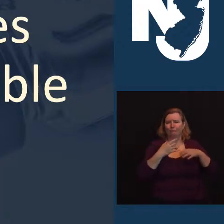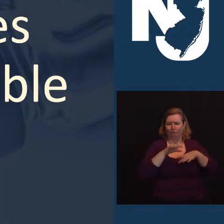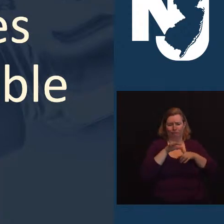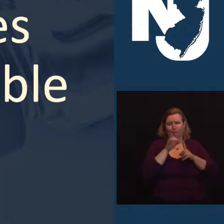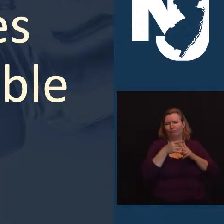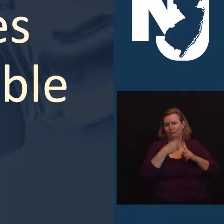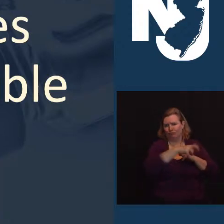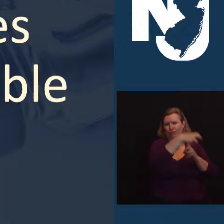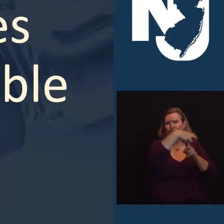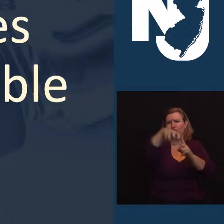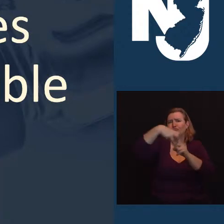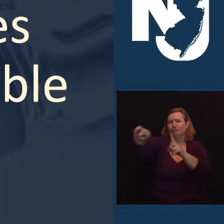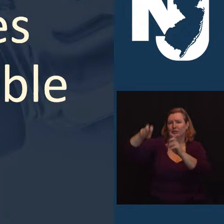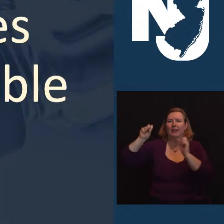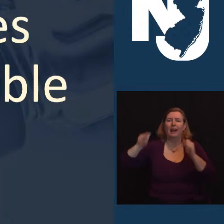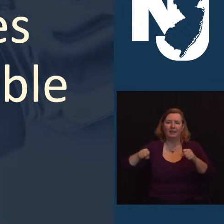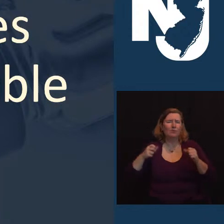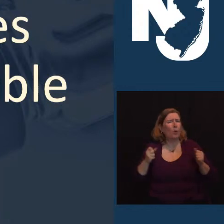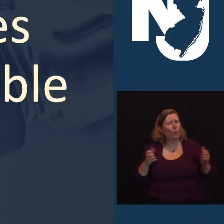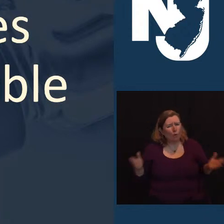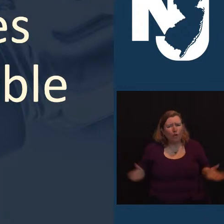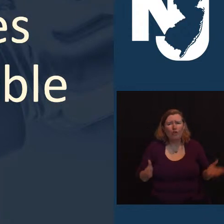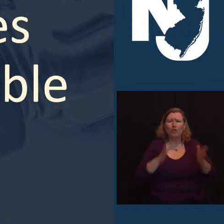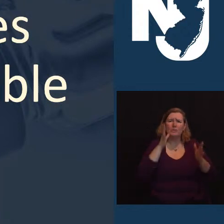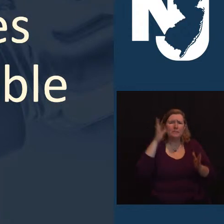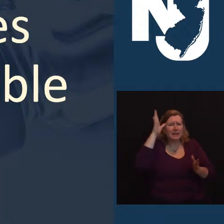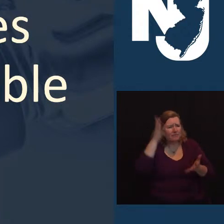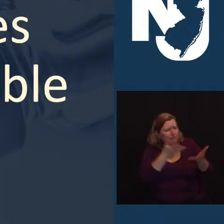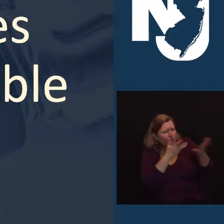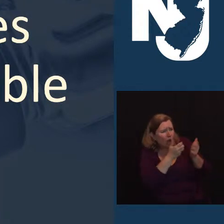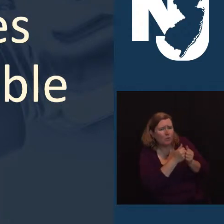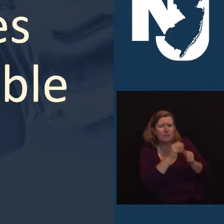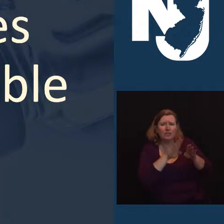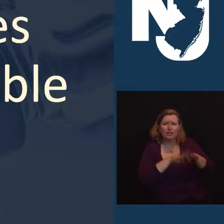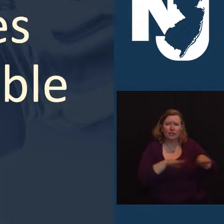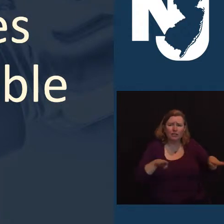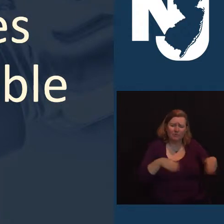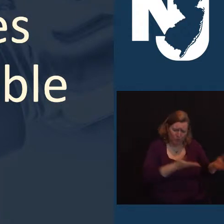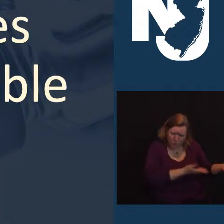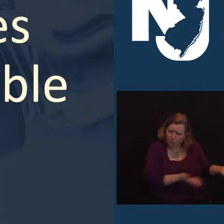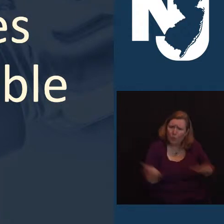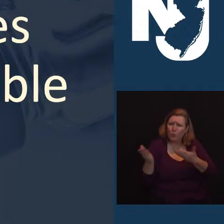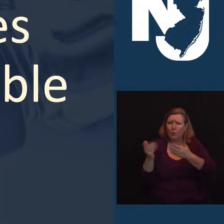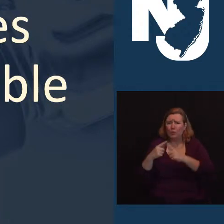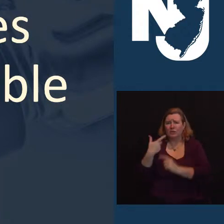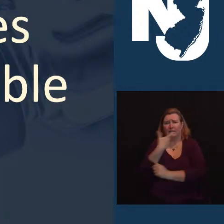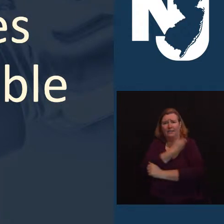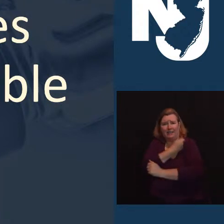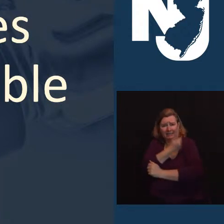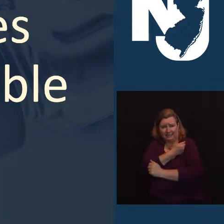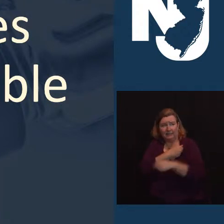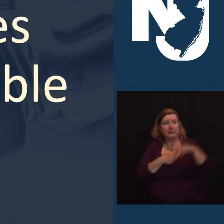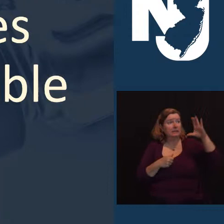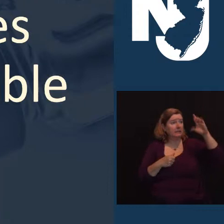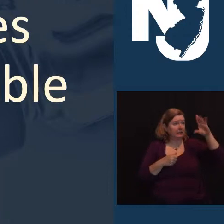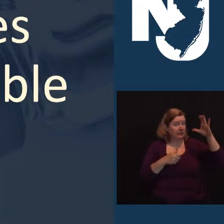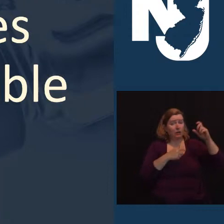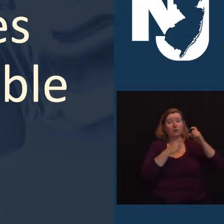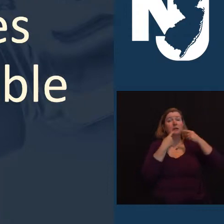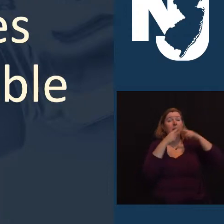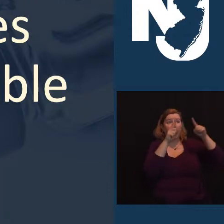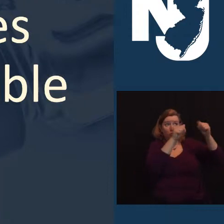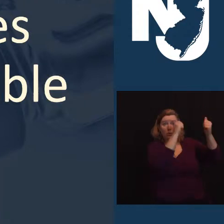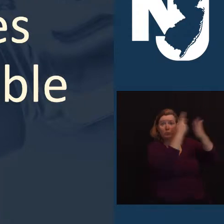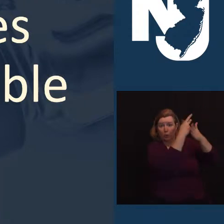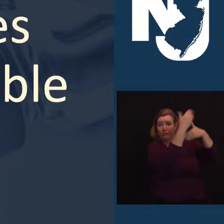all parents to talk now with their adolescent children about getting vaccinated, and when the CDC approval is given, to go out and to